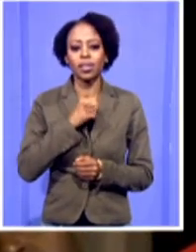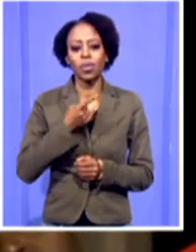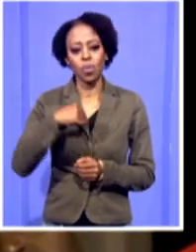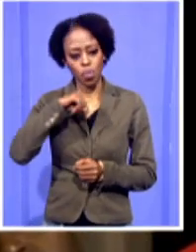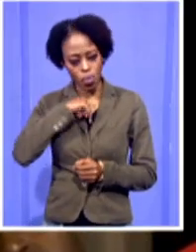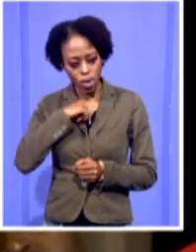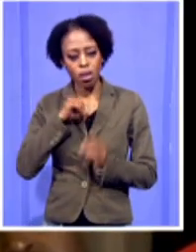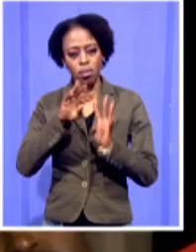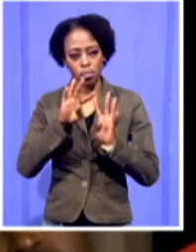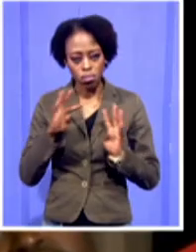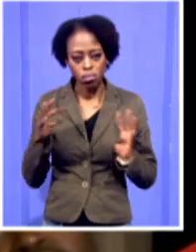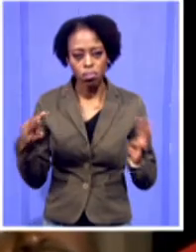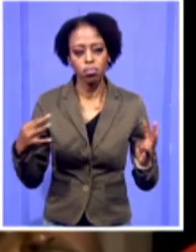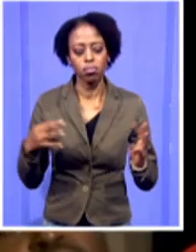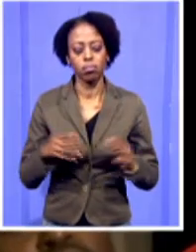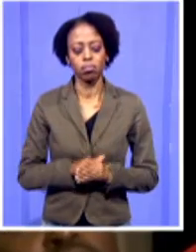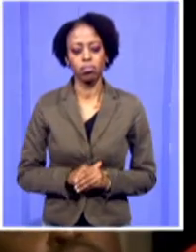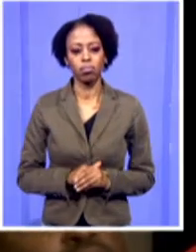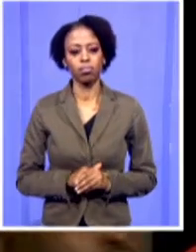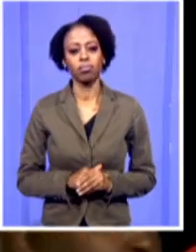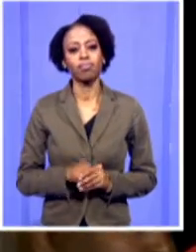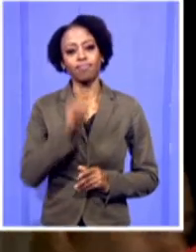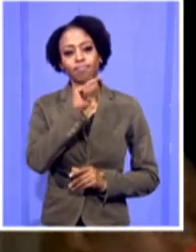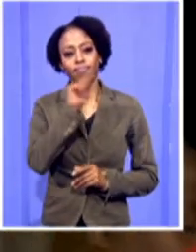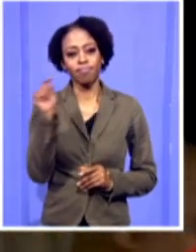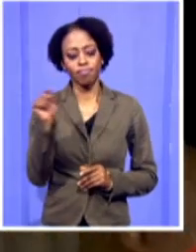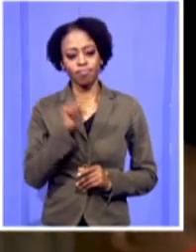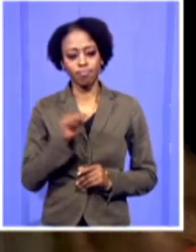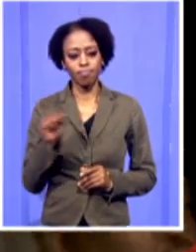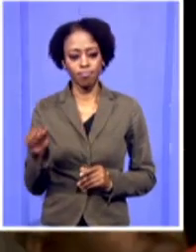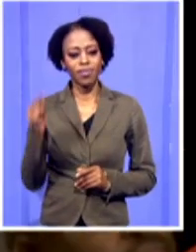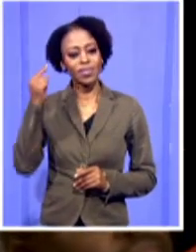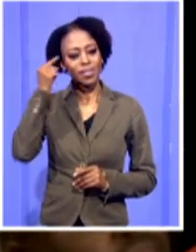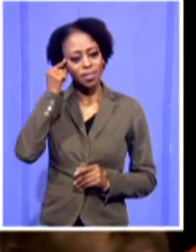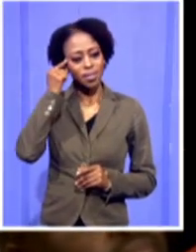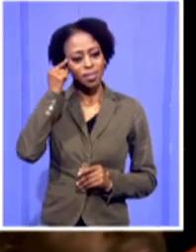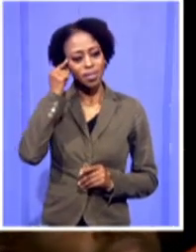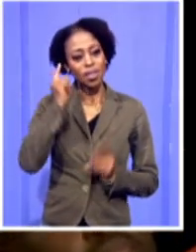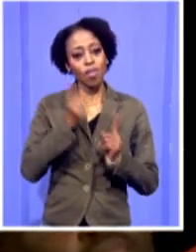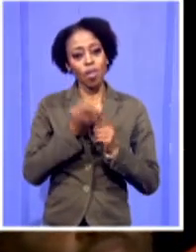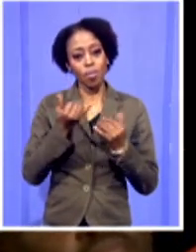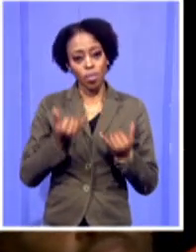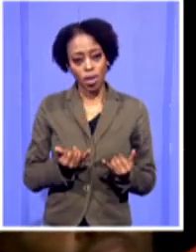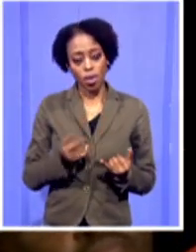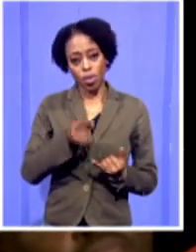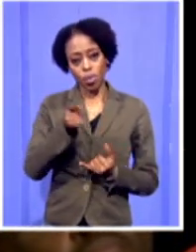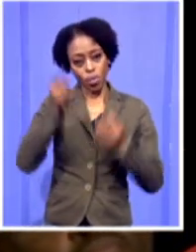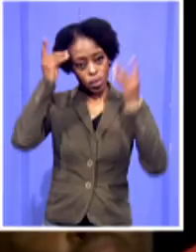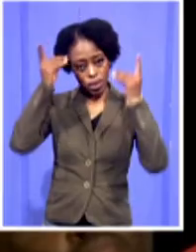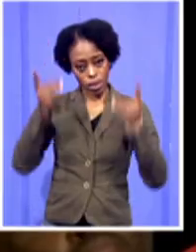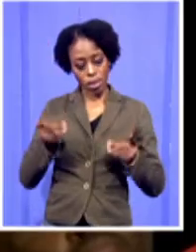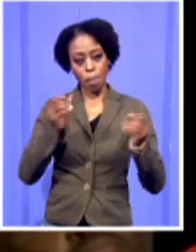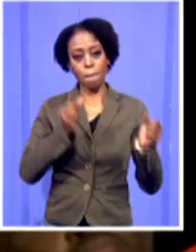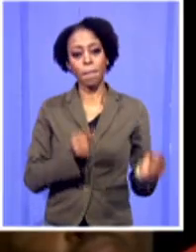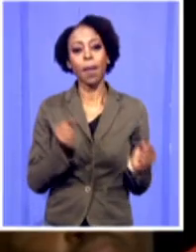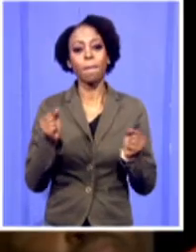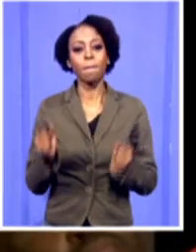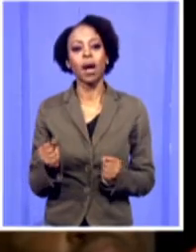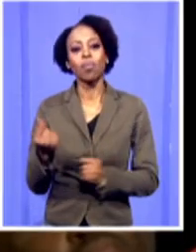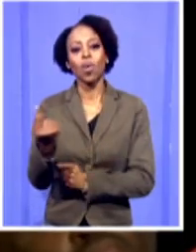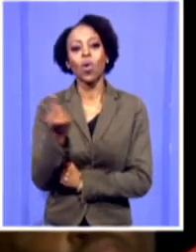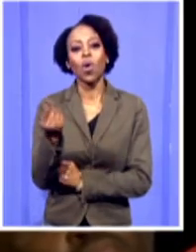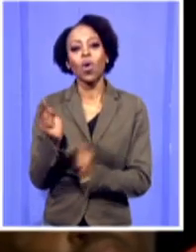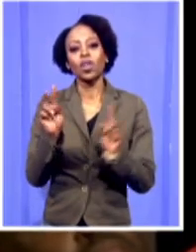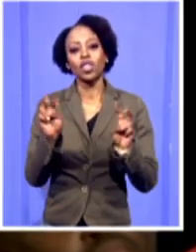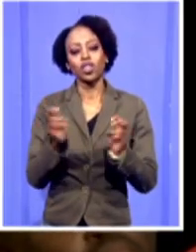Congress? And therefore, Chair, we think that from now, your ruling must stand because that was the only issue and you